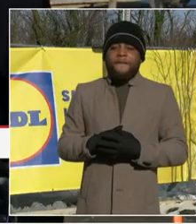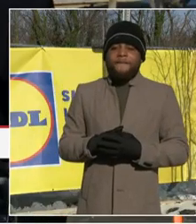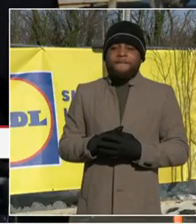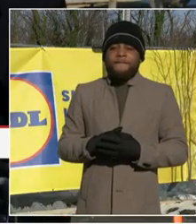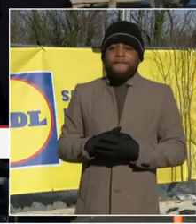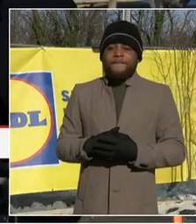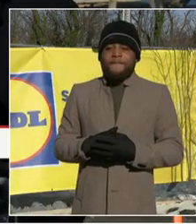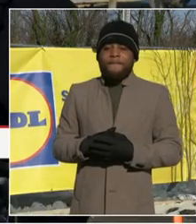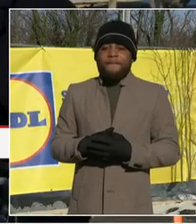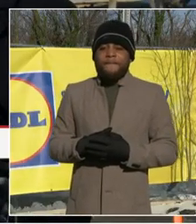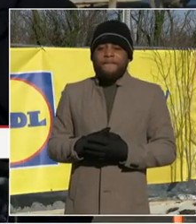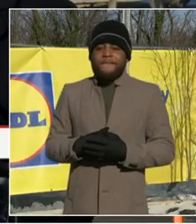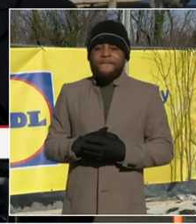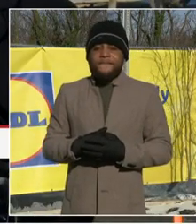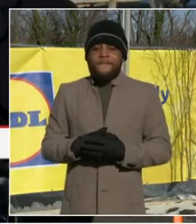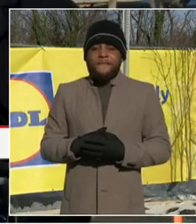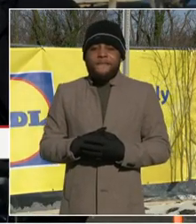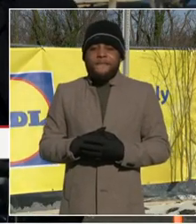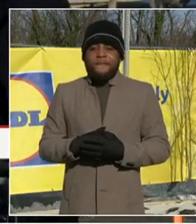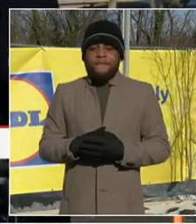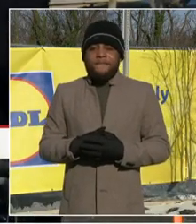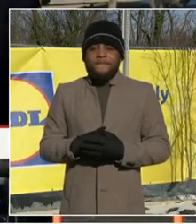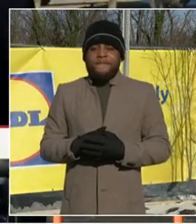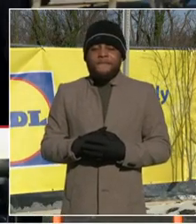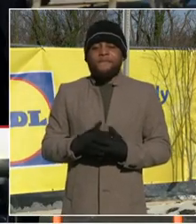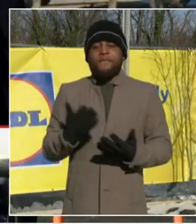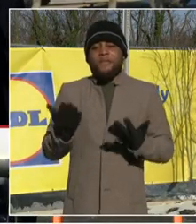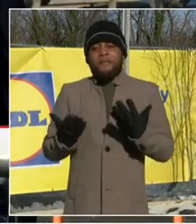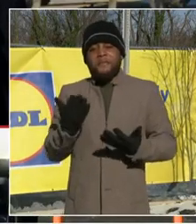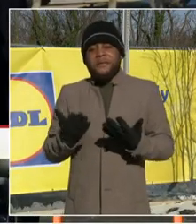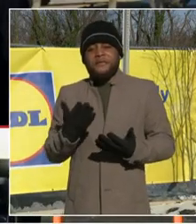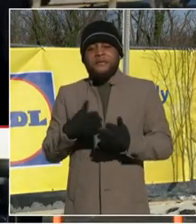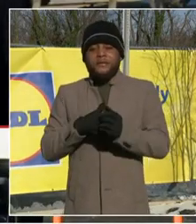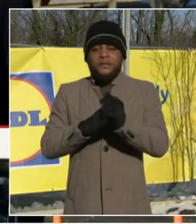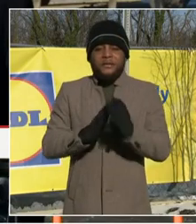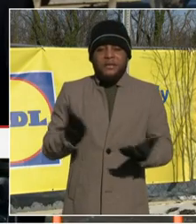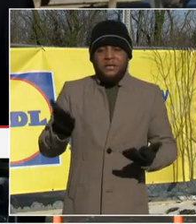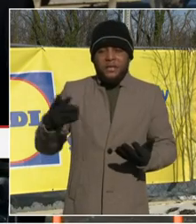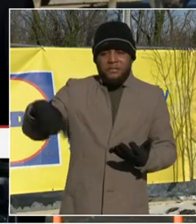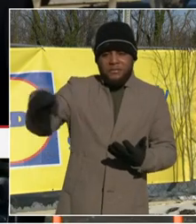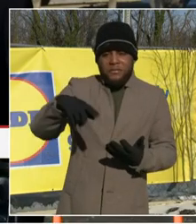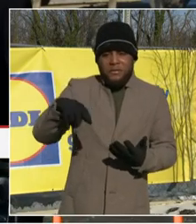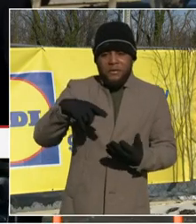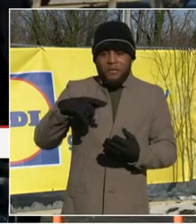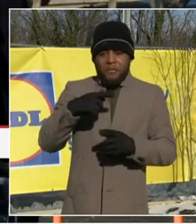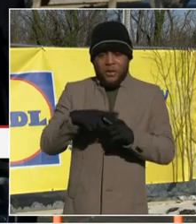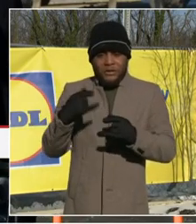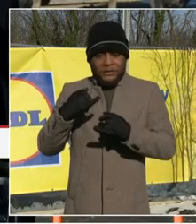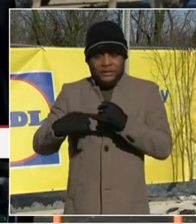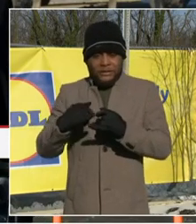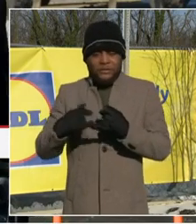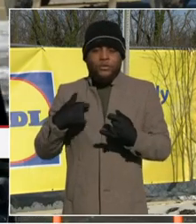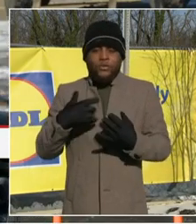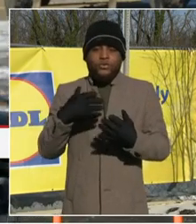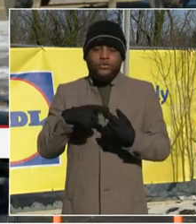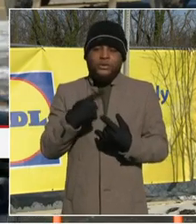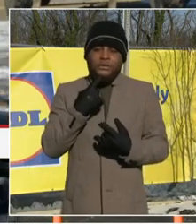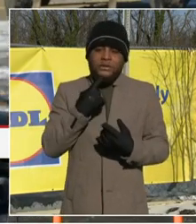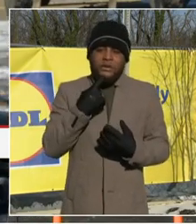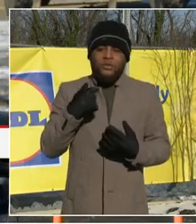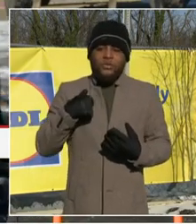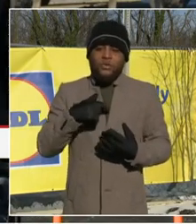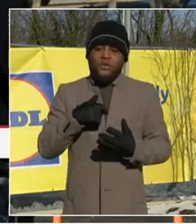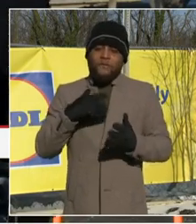Development Organization, Bob Tudene's here maybe somewhere. And lastly, I just want to say we look so forward to